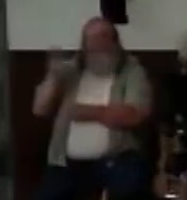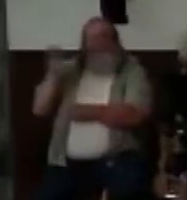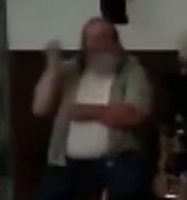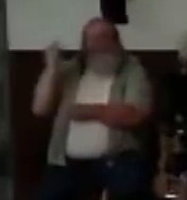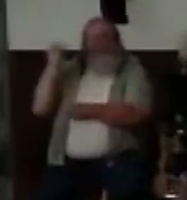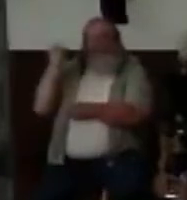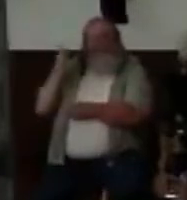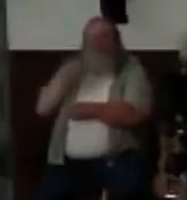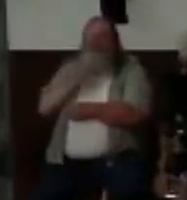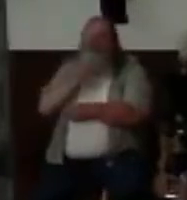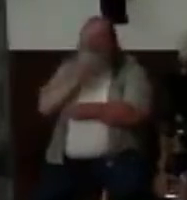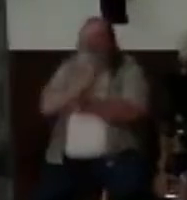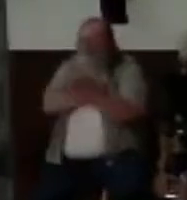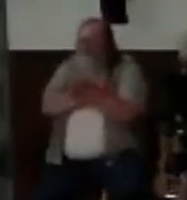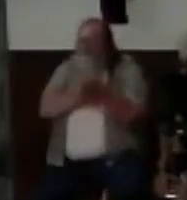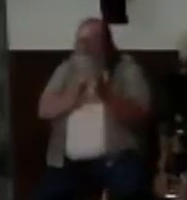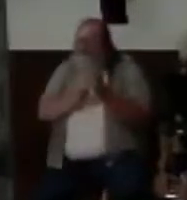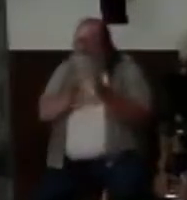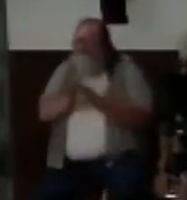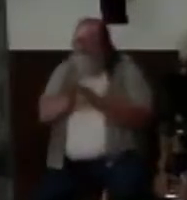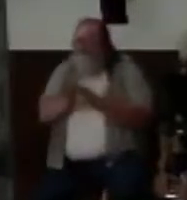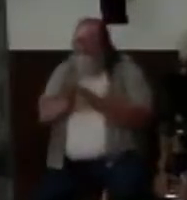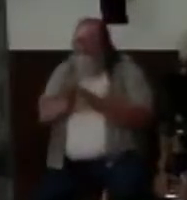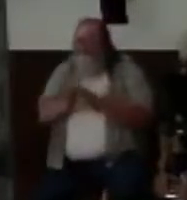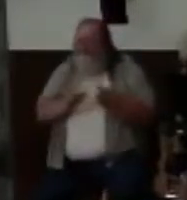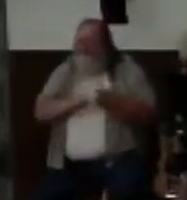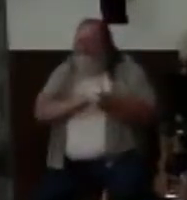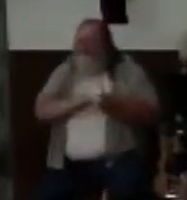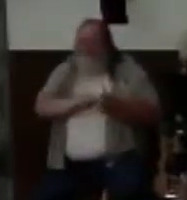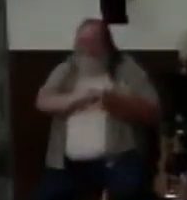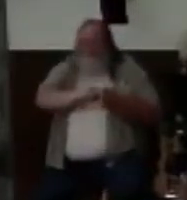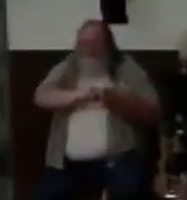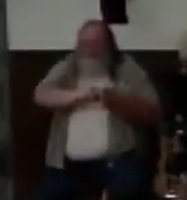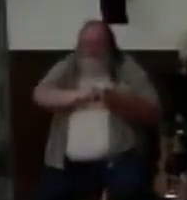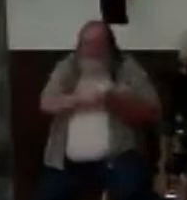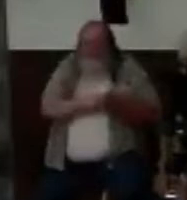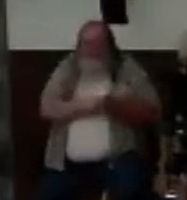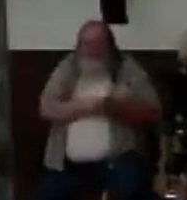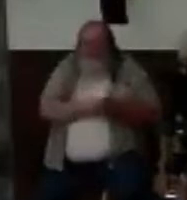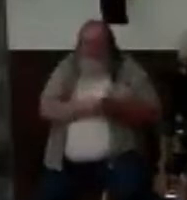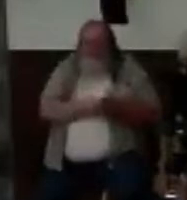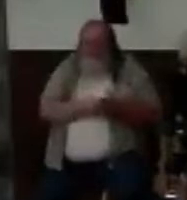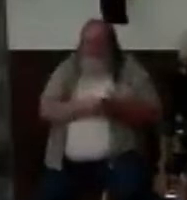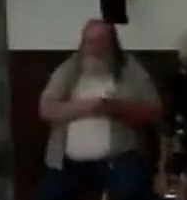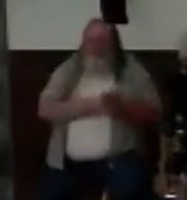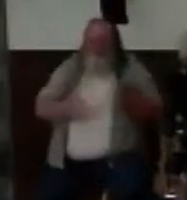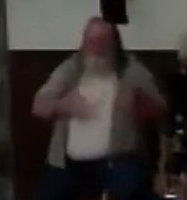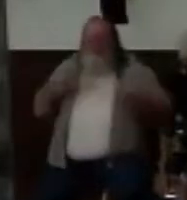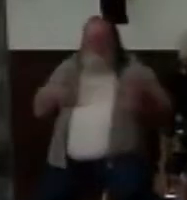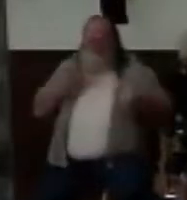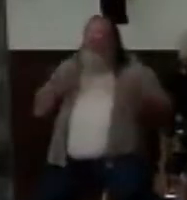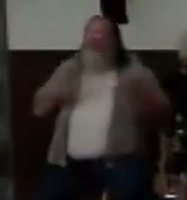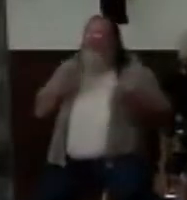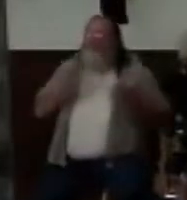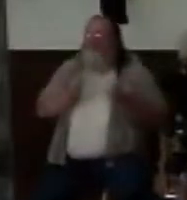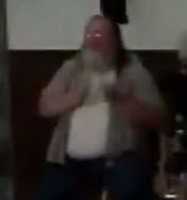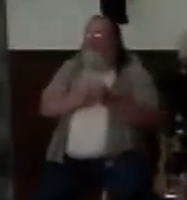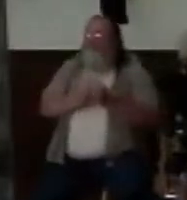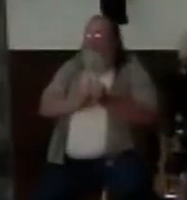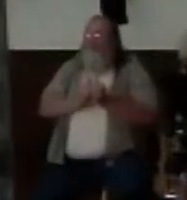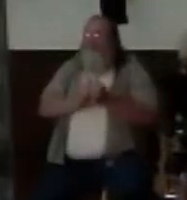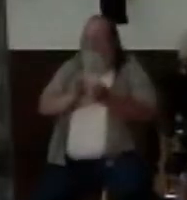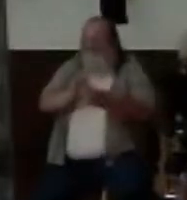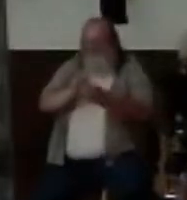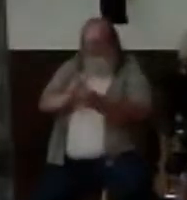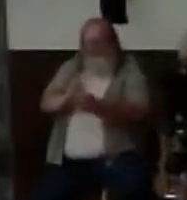Start rejoicing about reuniting with the ones that have gone before us. After all, that's